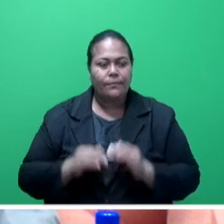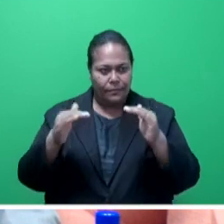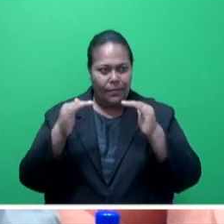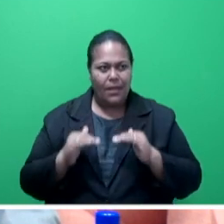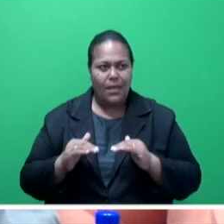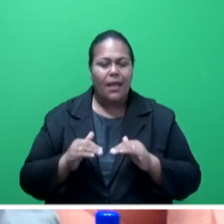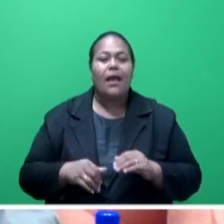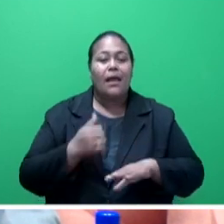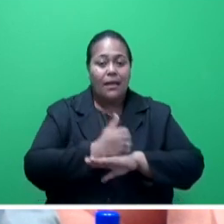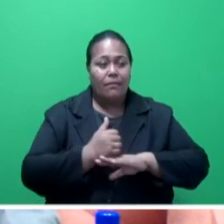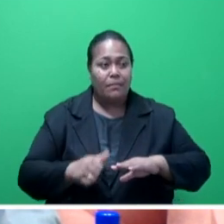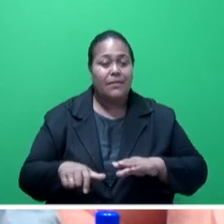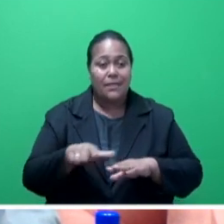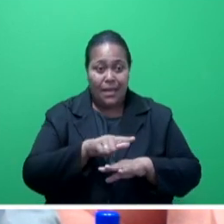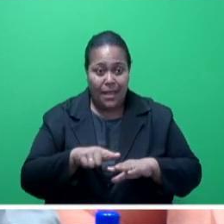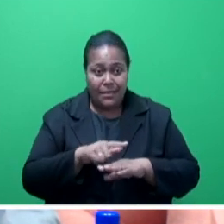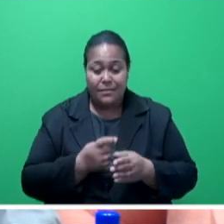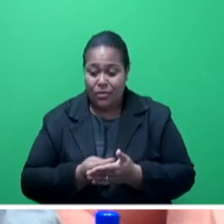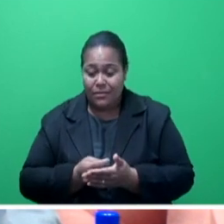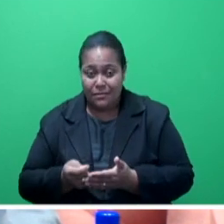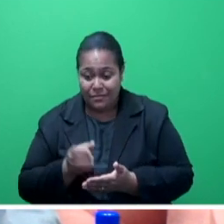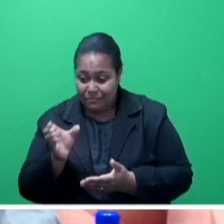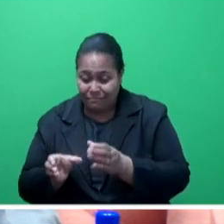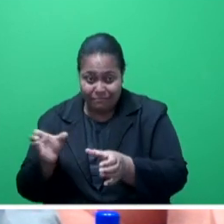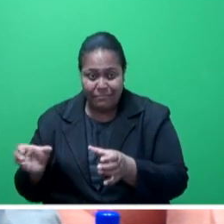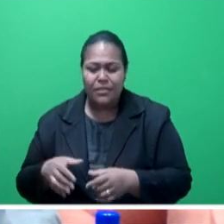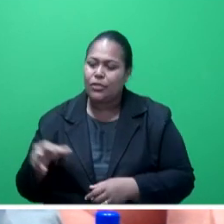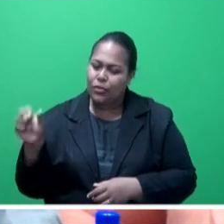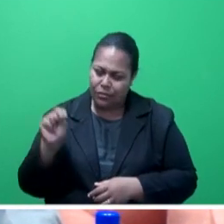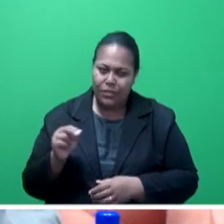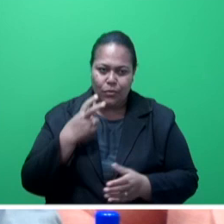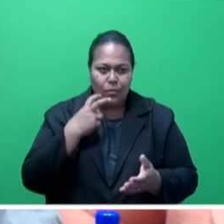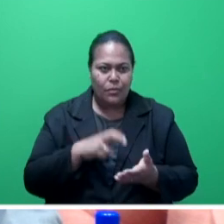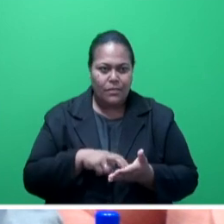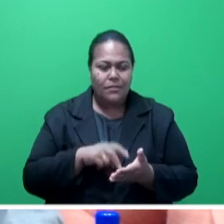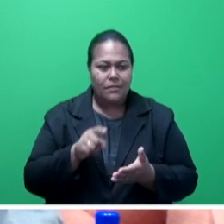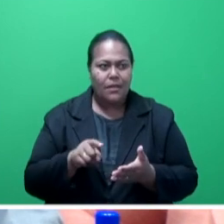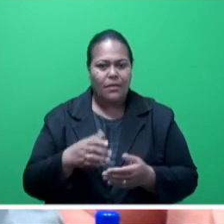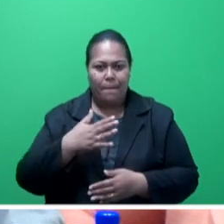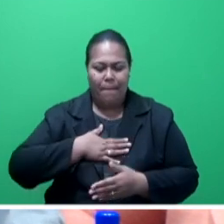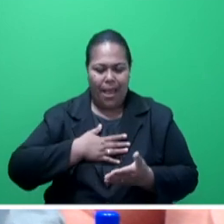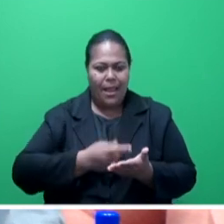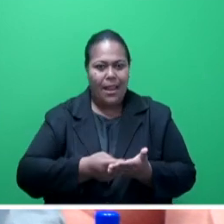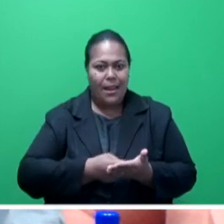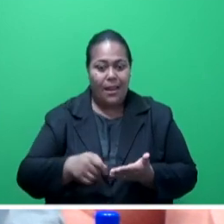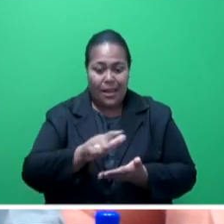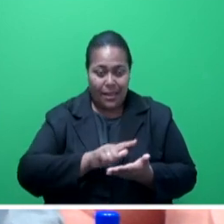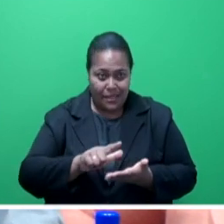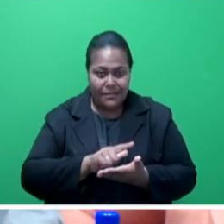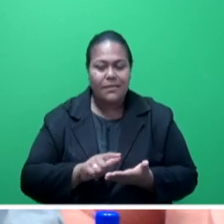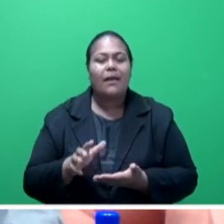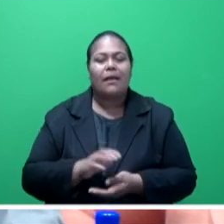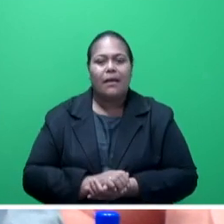register. State land lessees are also being required to register on the My Lease info platform, as rental invoices